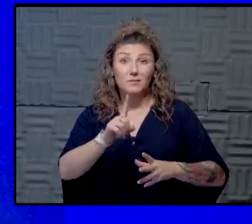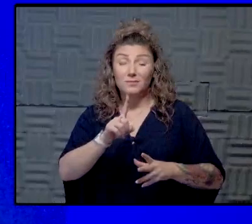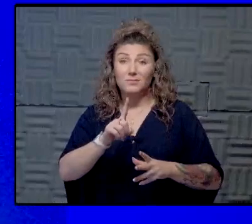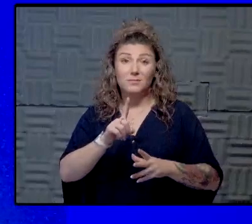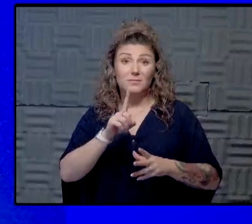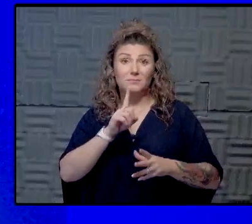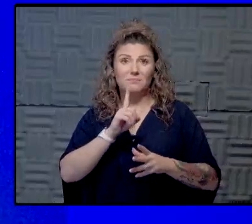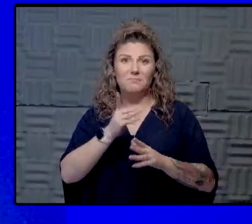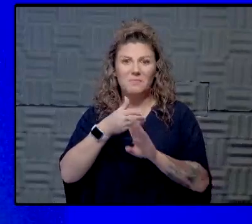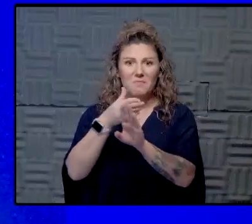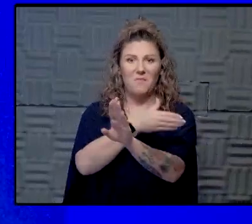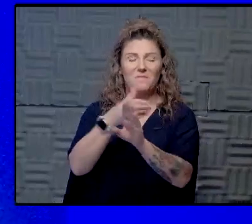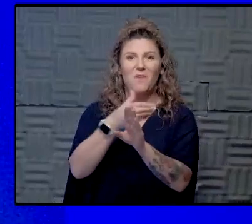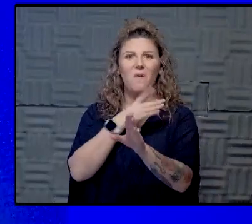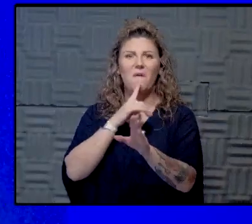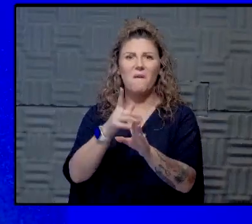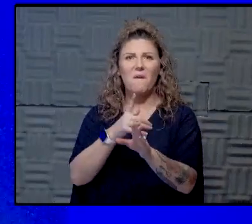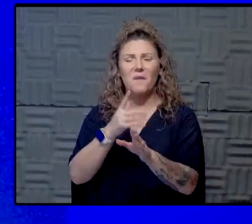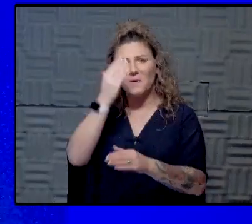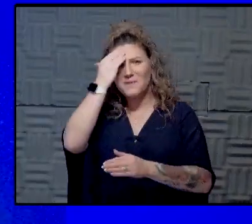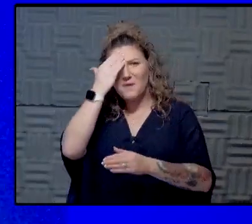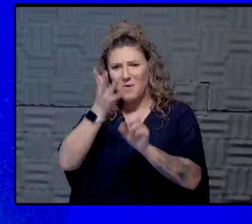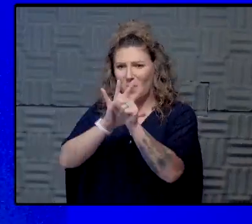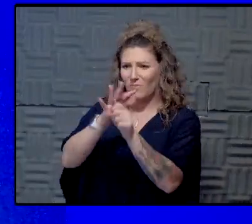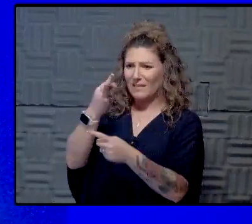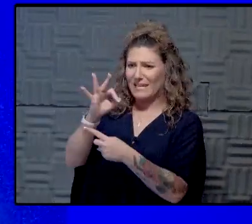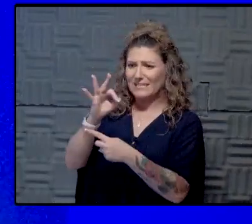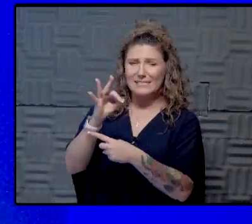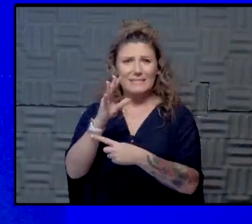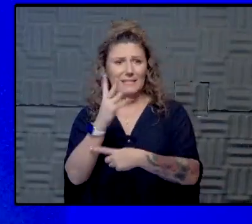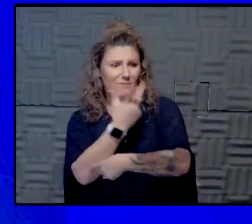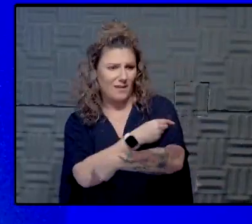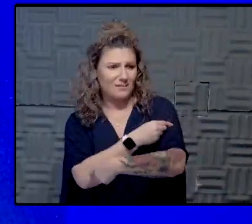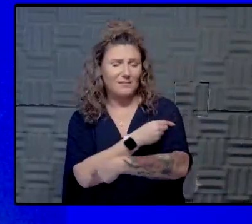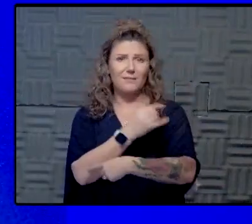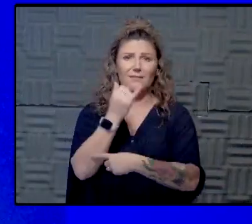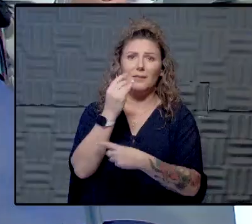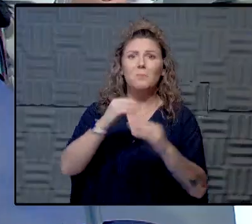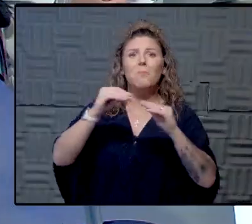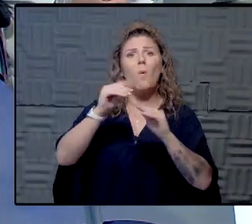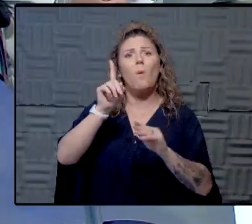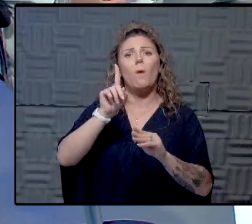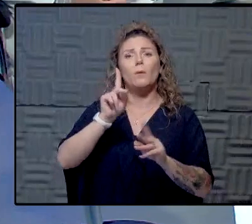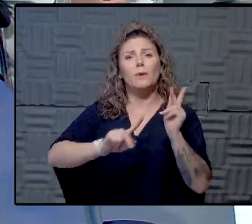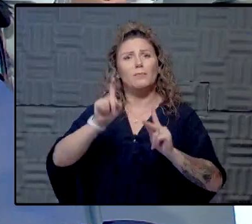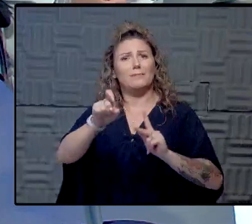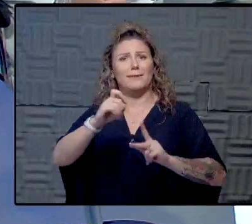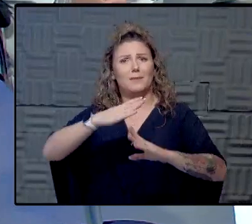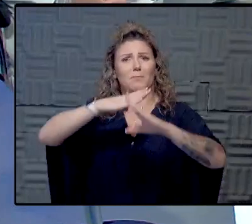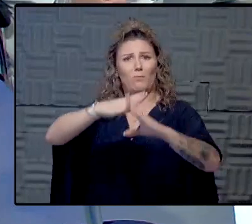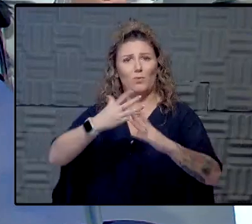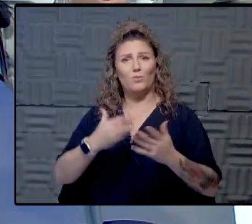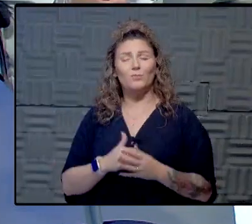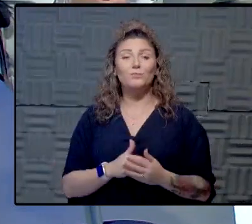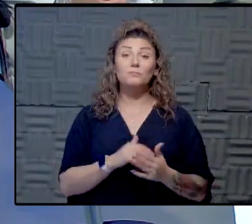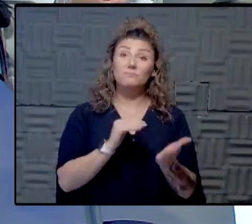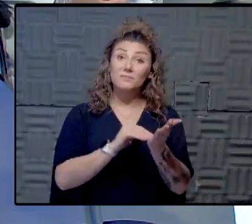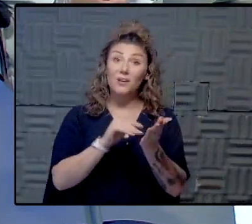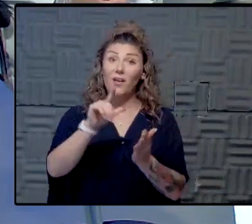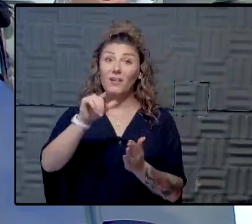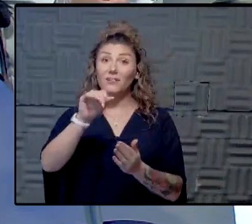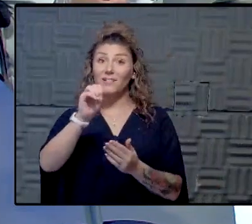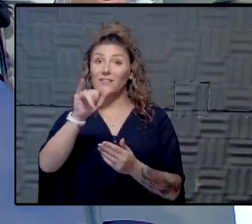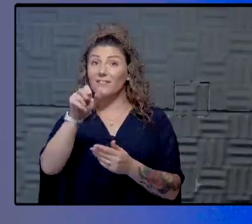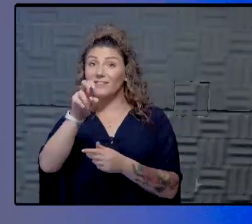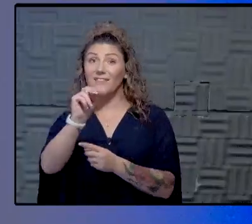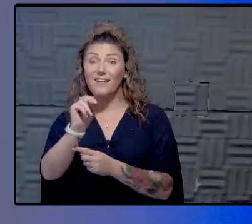of COVID-19, the more people who have immunity via vaccine is the way to go. Dr. Lassen. I guess I